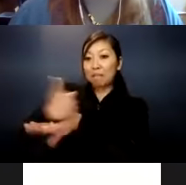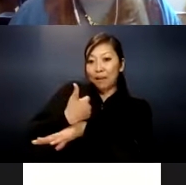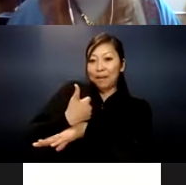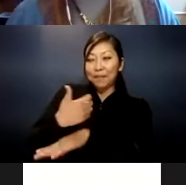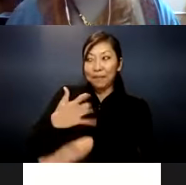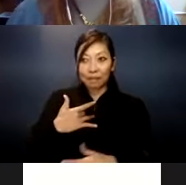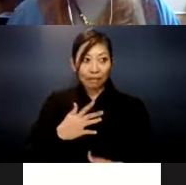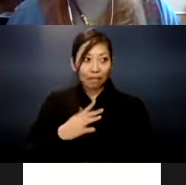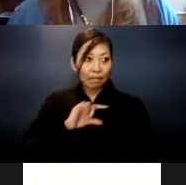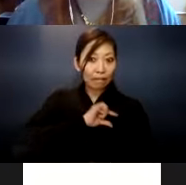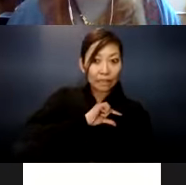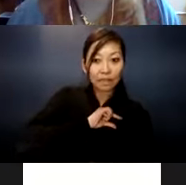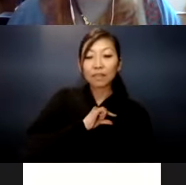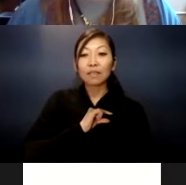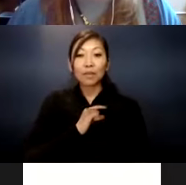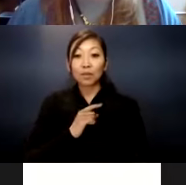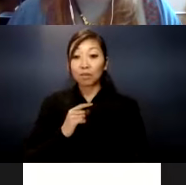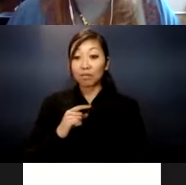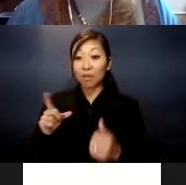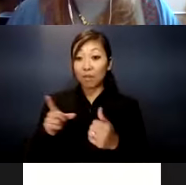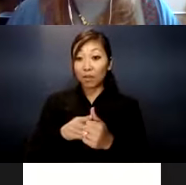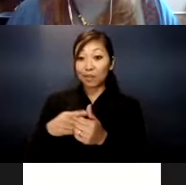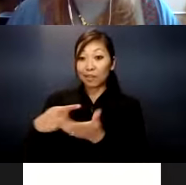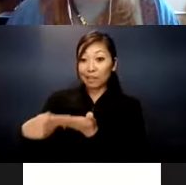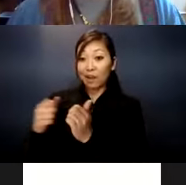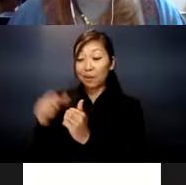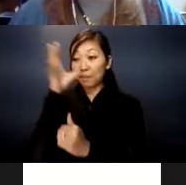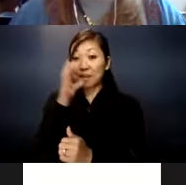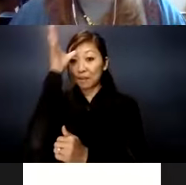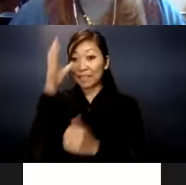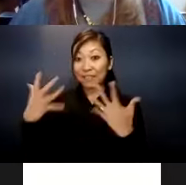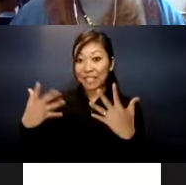Yeah, I think a lot of adults